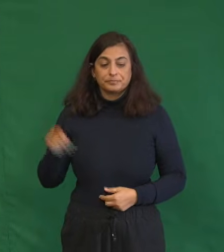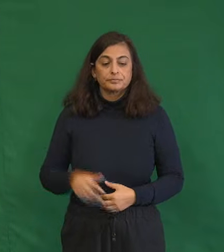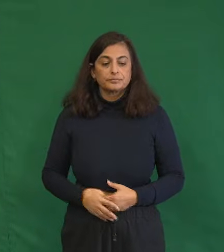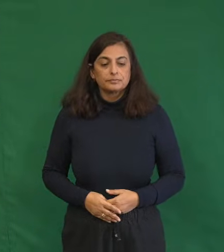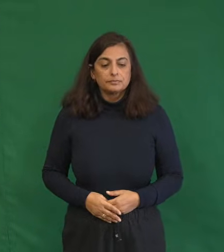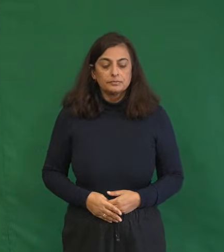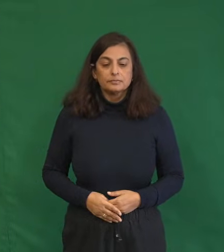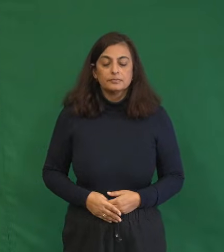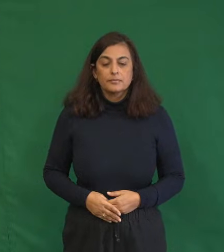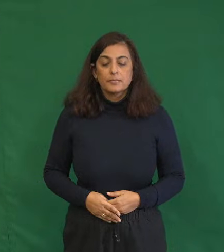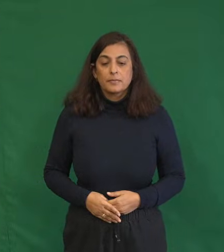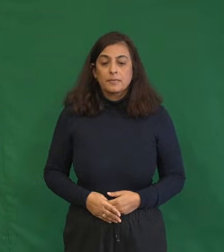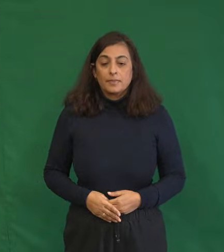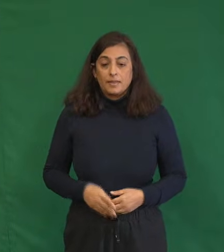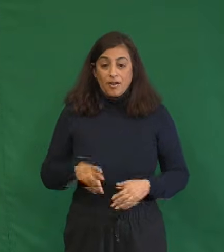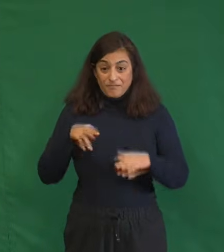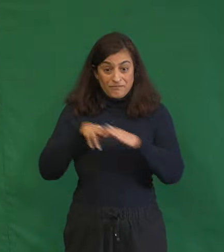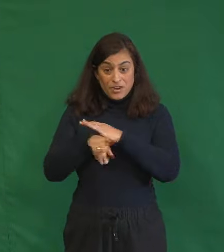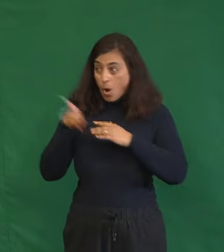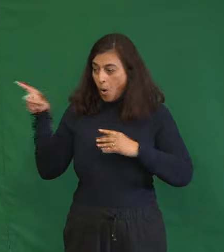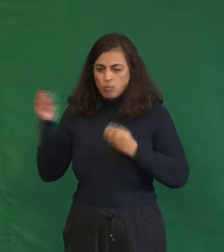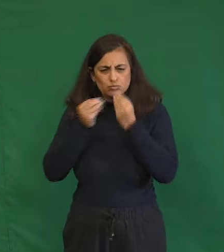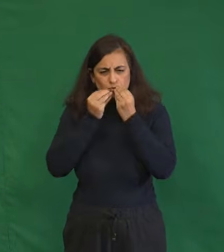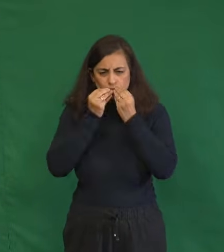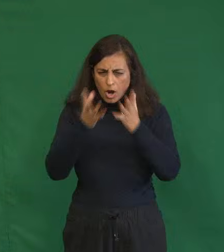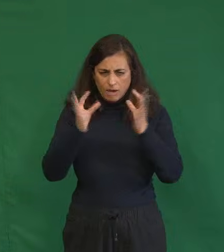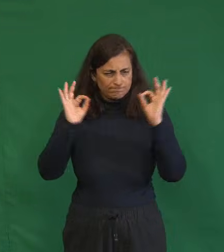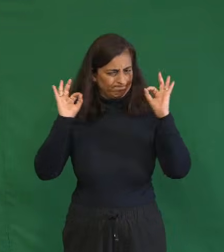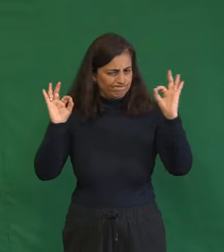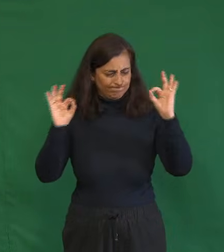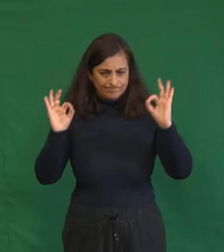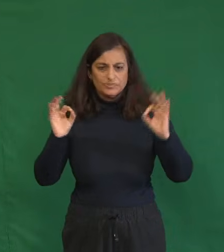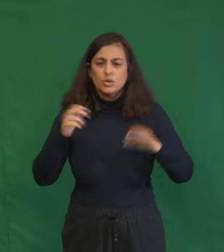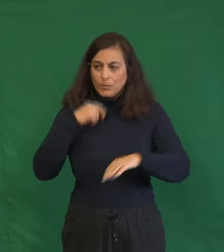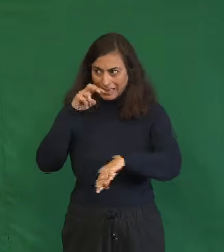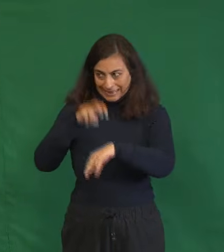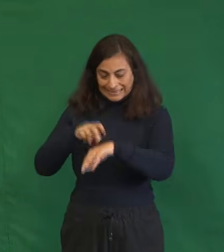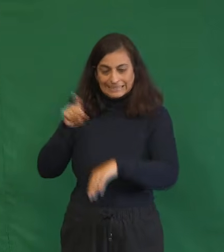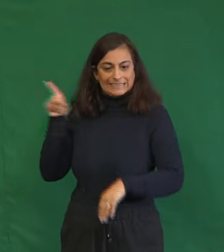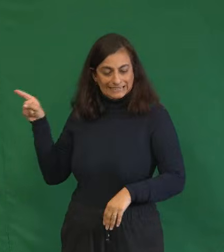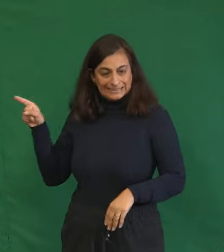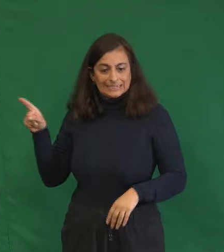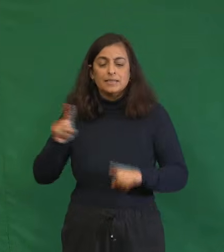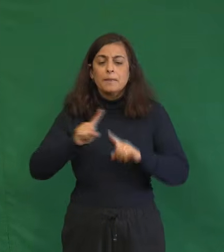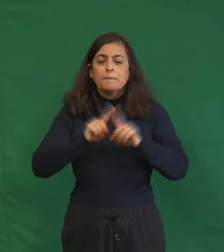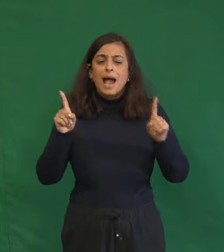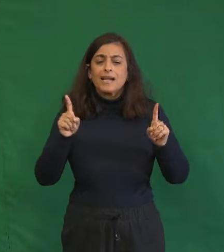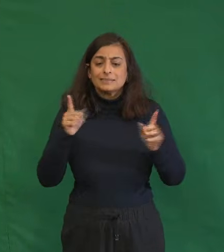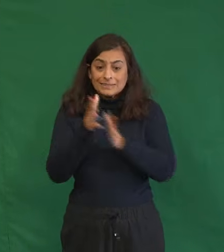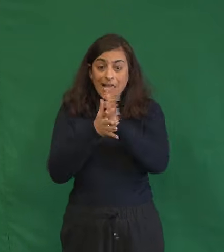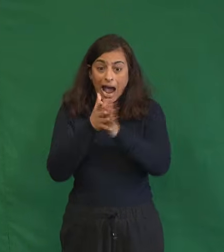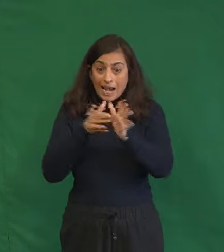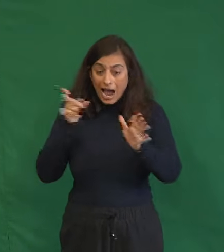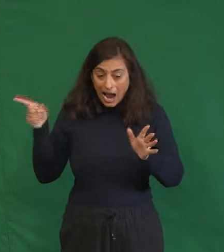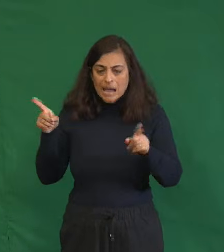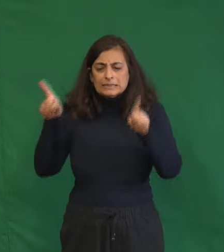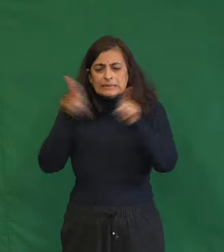The videos are lovely and definitely needed. There is a risk of signer dominance in